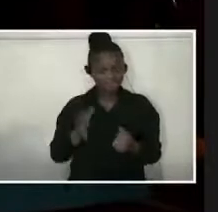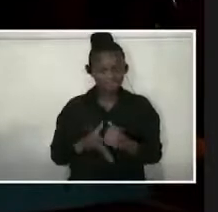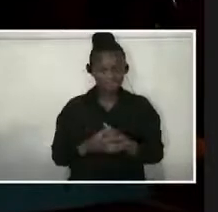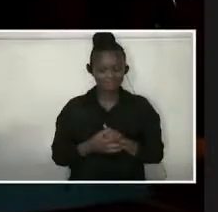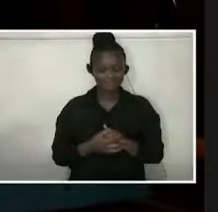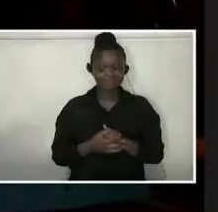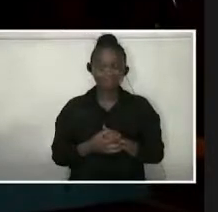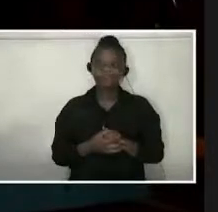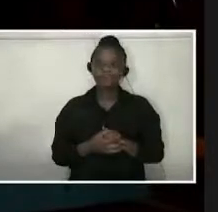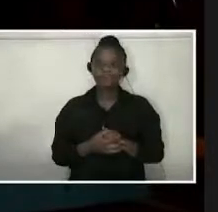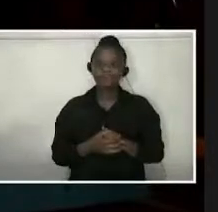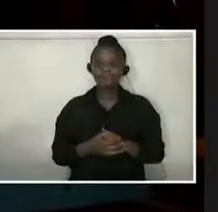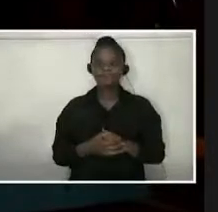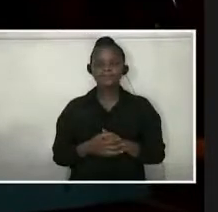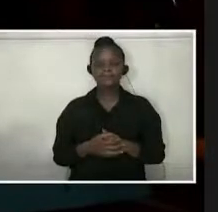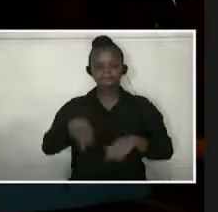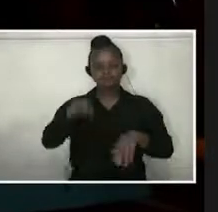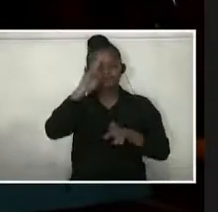Honorable Speaker,